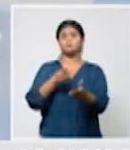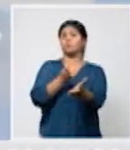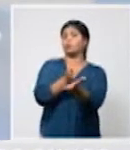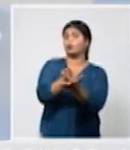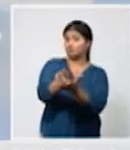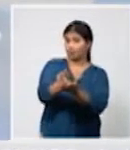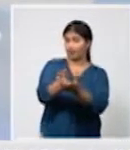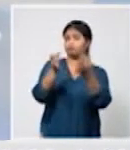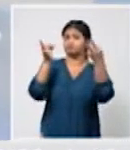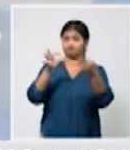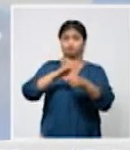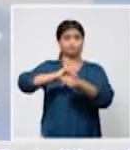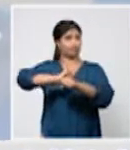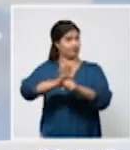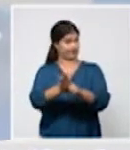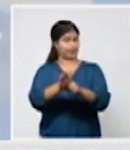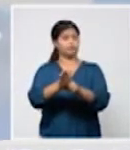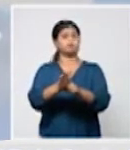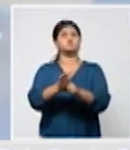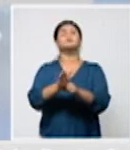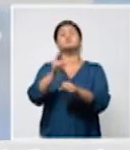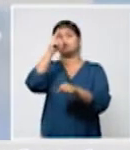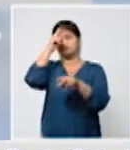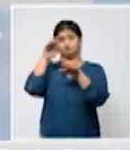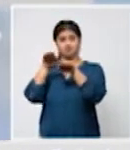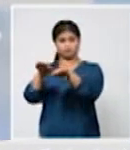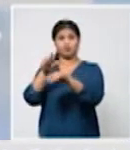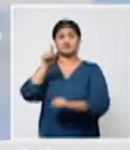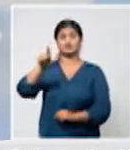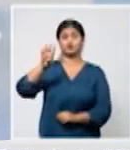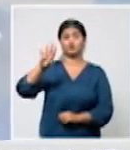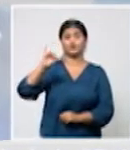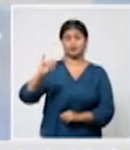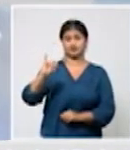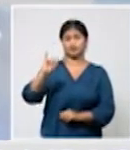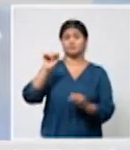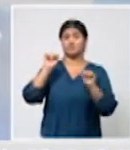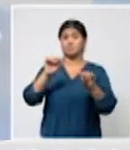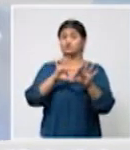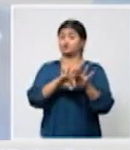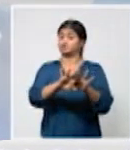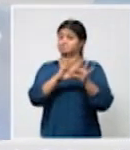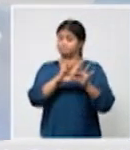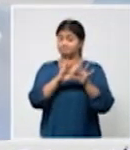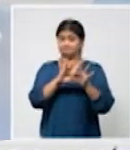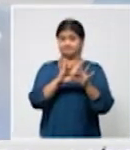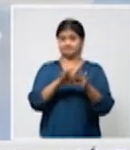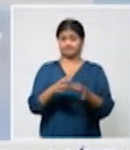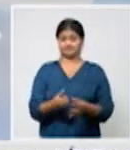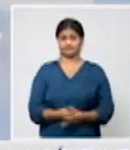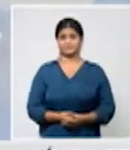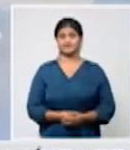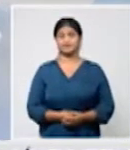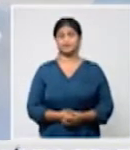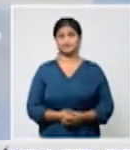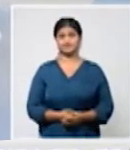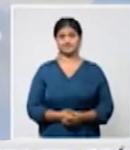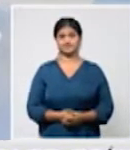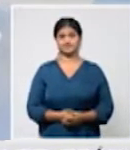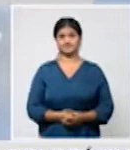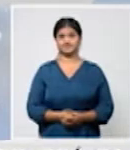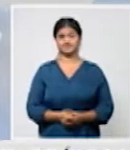hospitalized in Cuba. 11 are under observation. There are 169 suspected